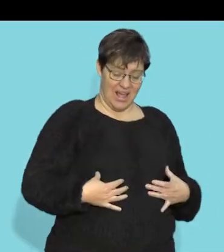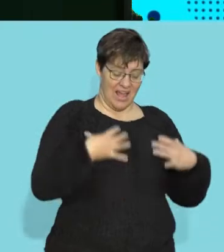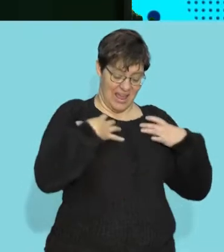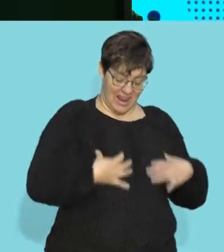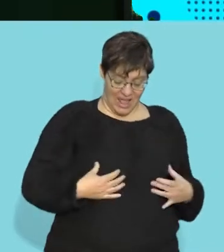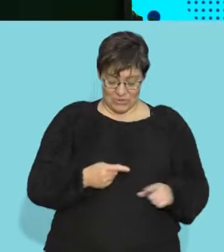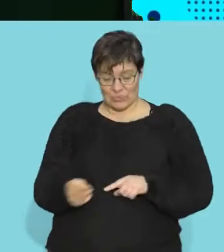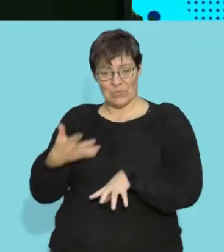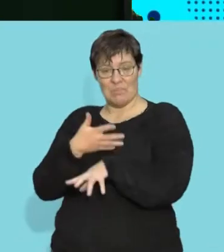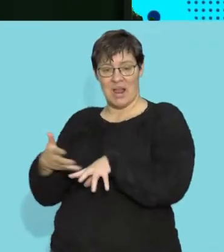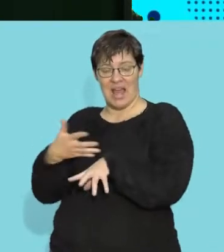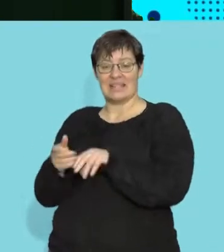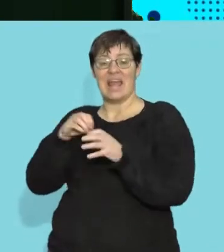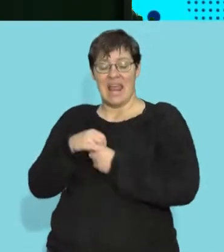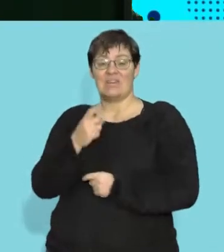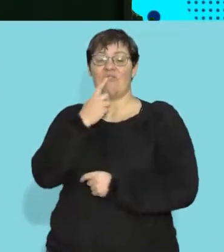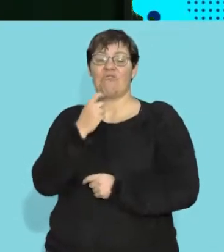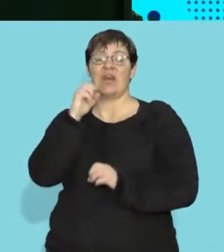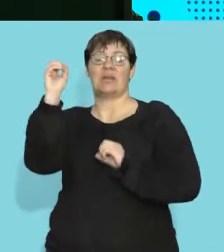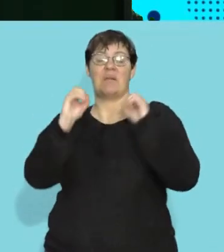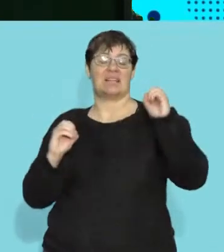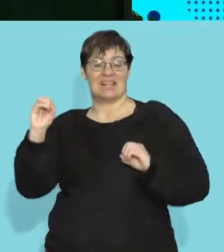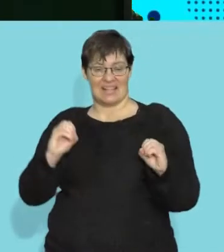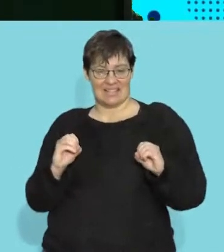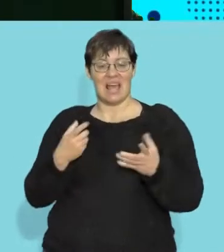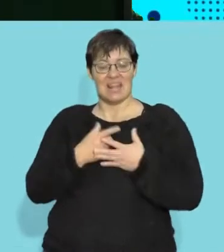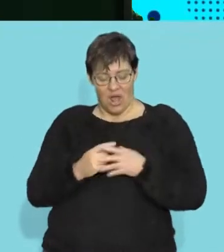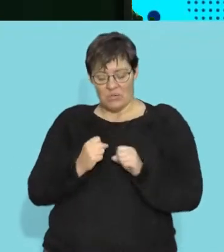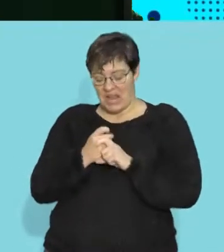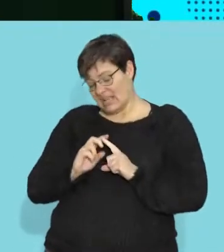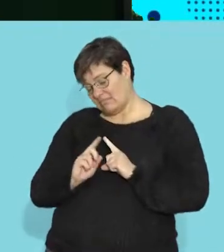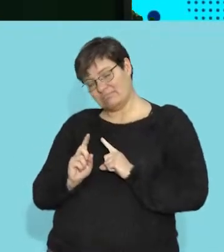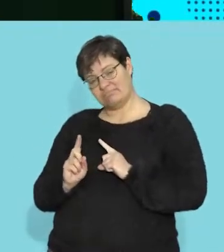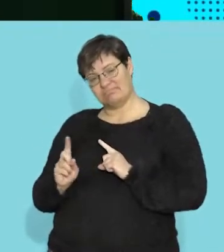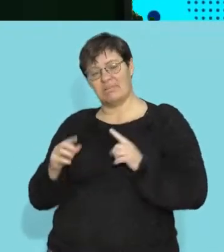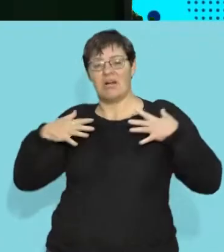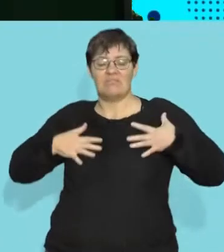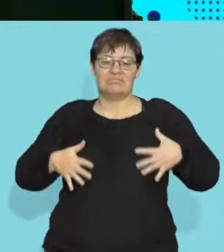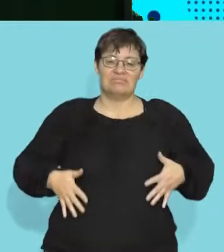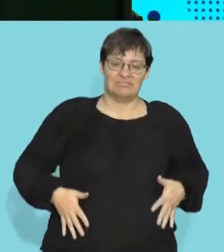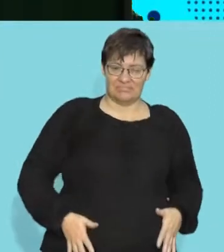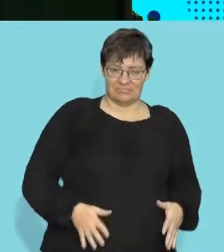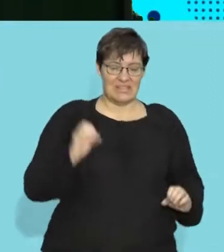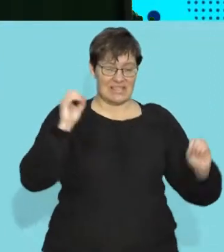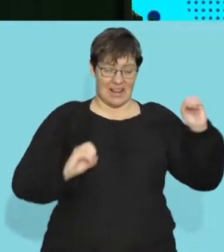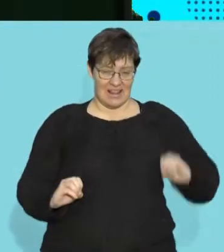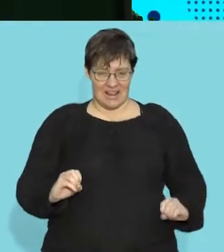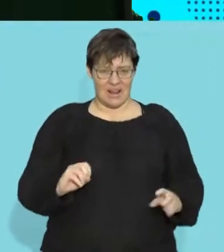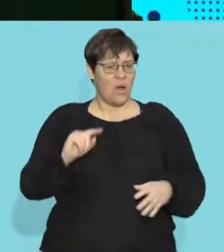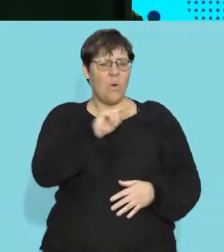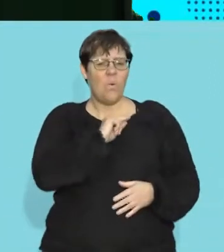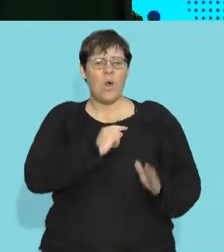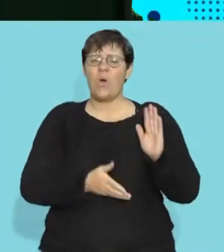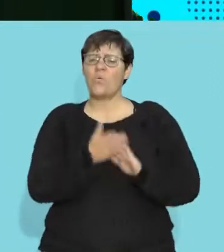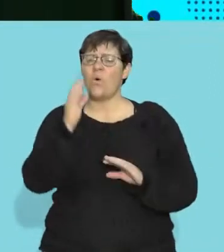blood, in the red blood cell, the erythrocyte, and on its way is it going to the cells. Why does it